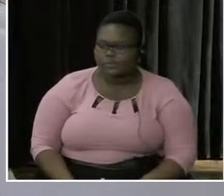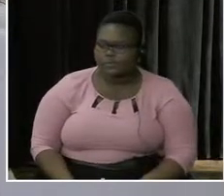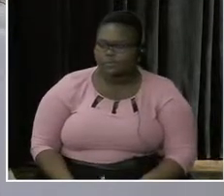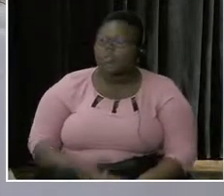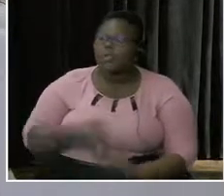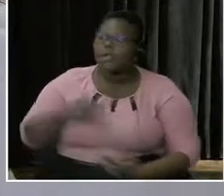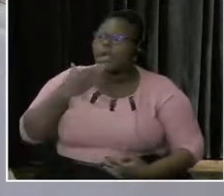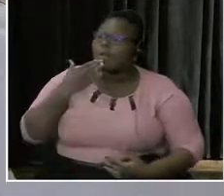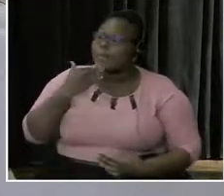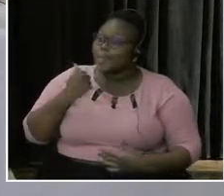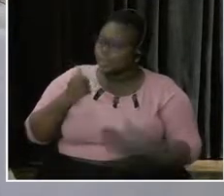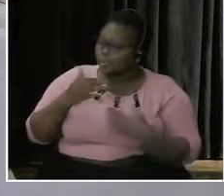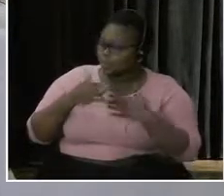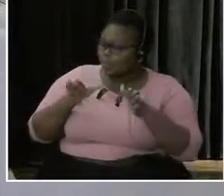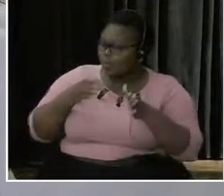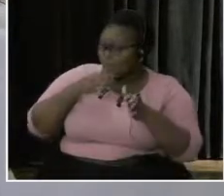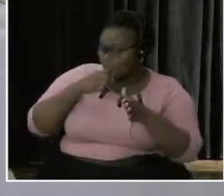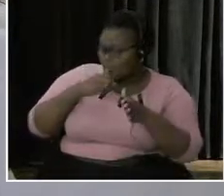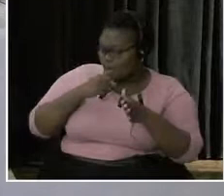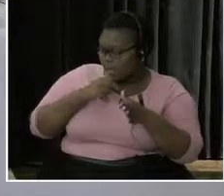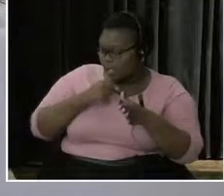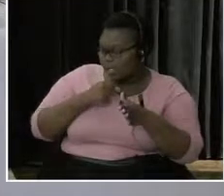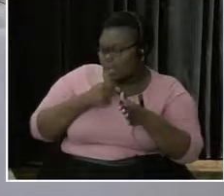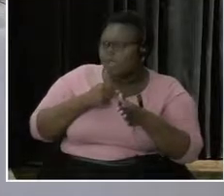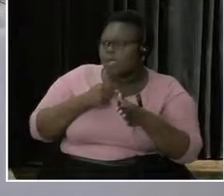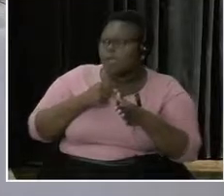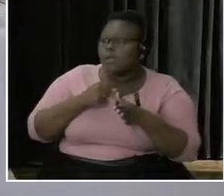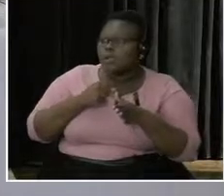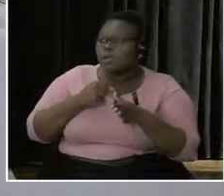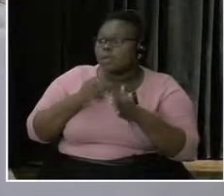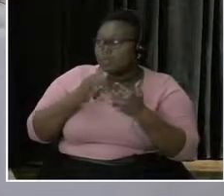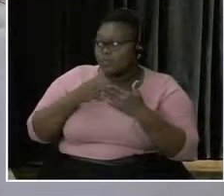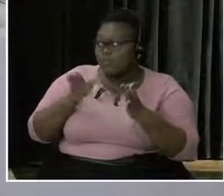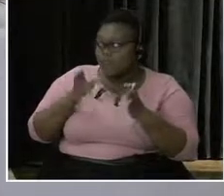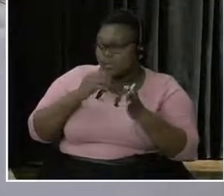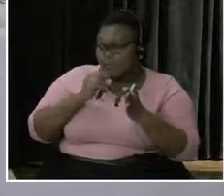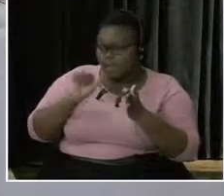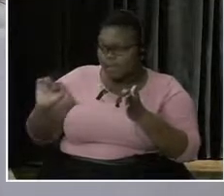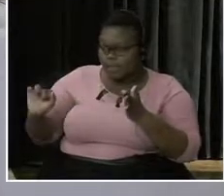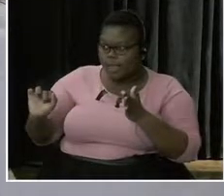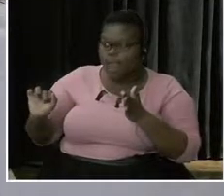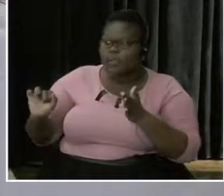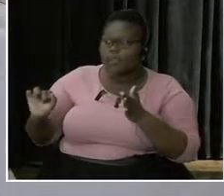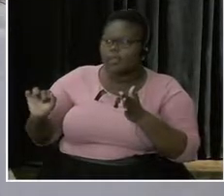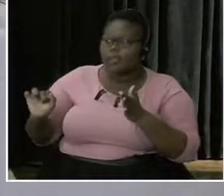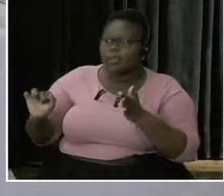Please unmute Councillor McPherson. Have you unmuted him?